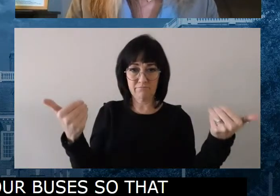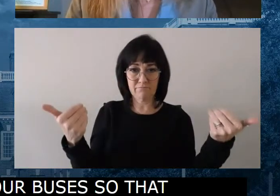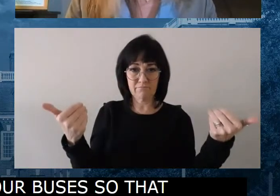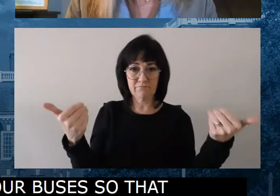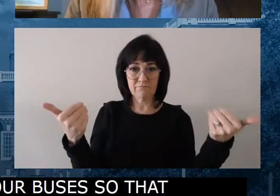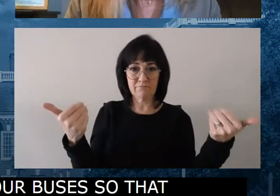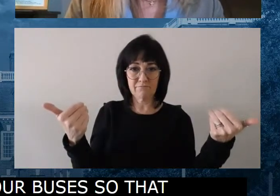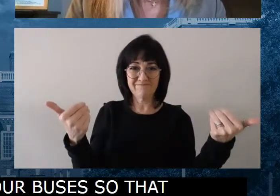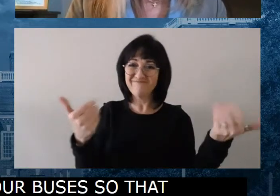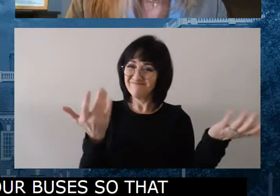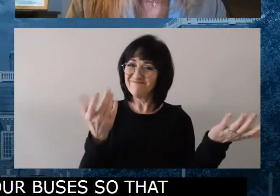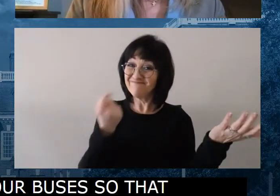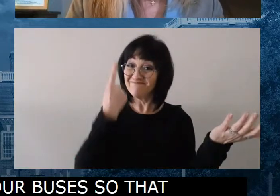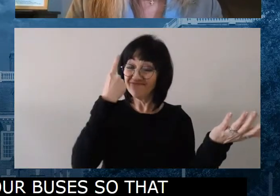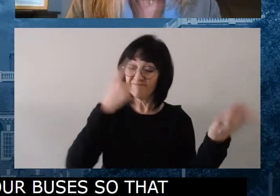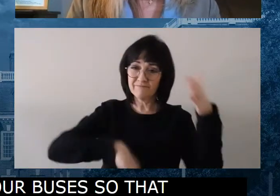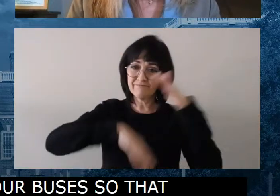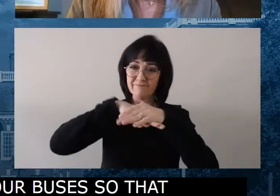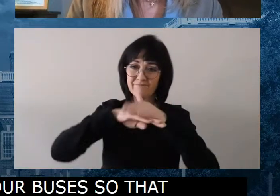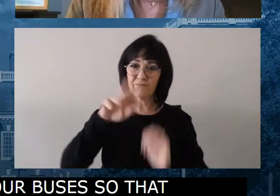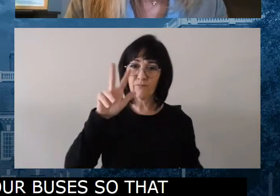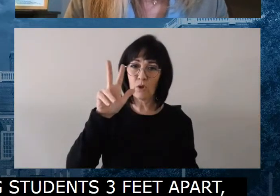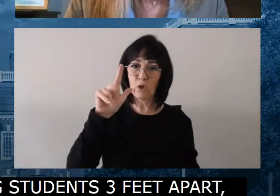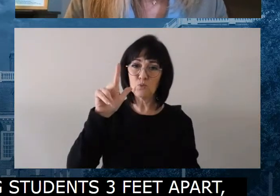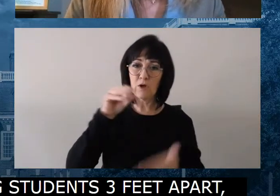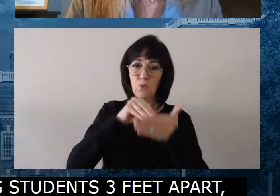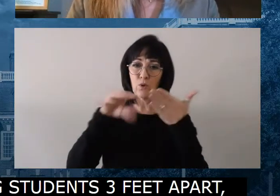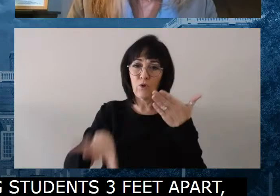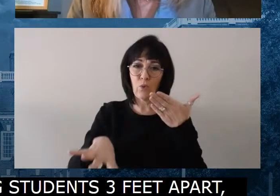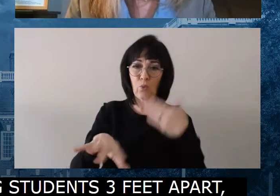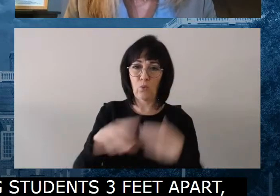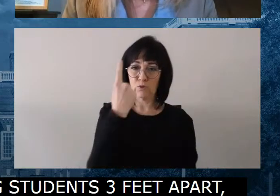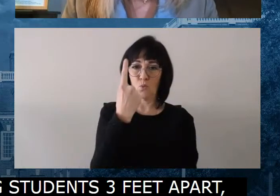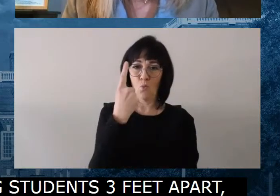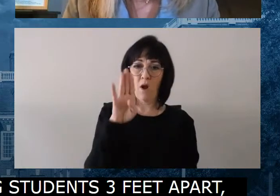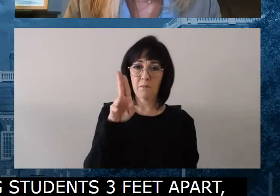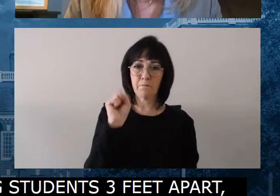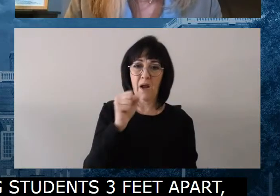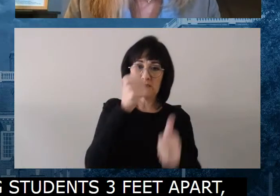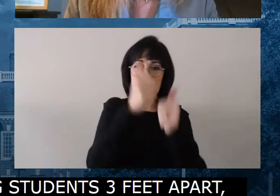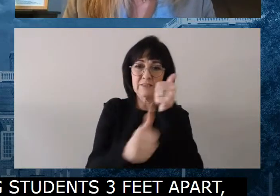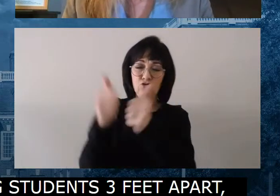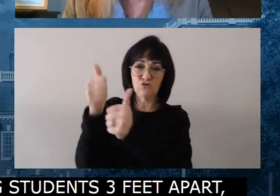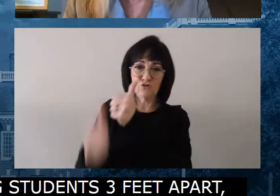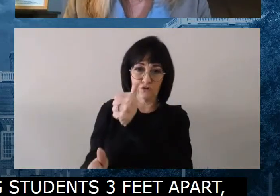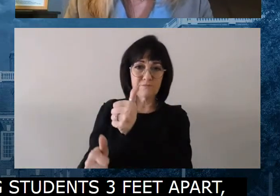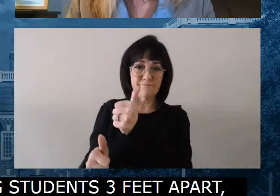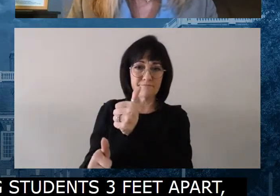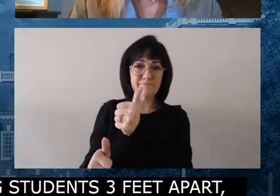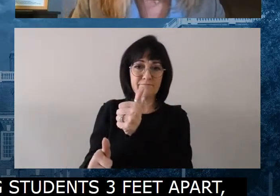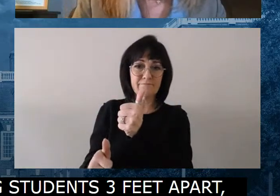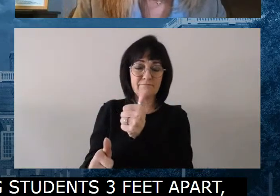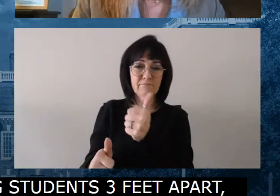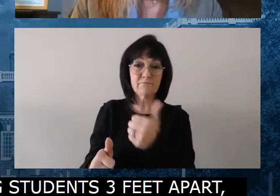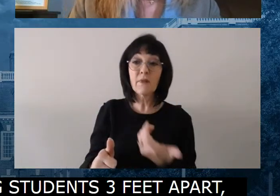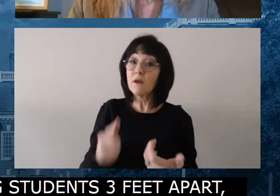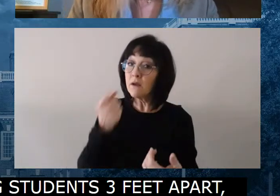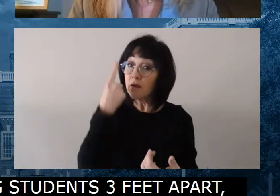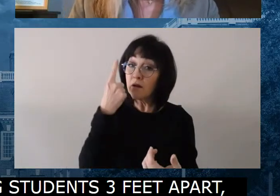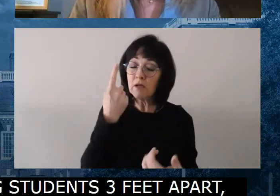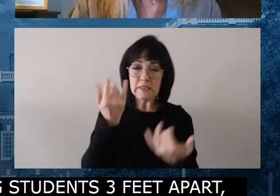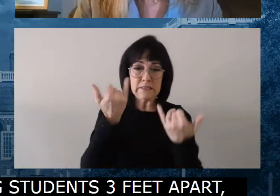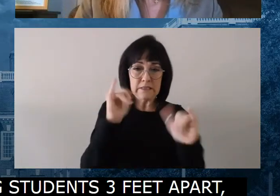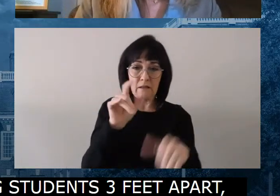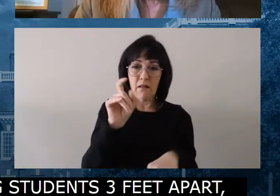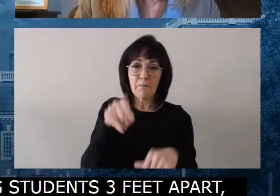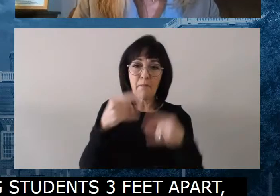can only fit 23 students on a bus. Again, even in that setting, everyone needs to be masked and facing forward. And we